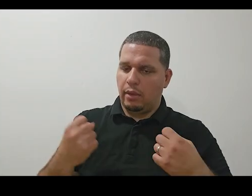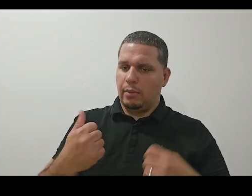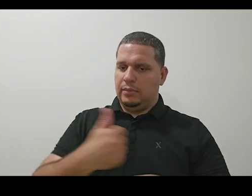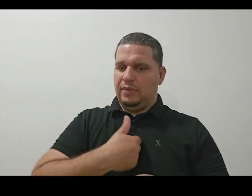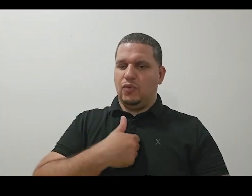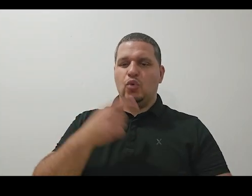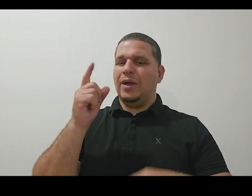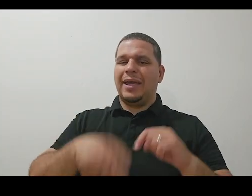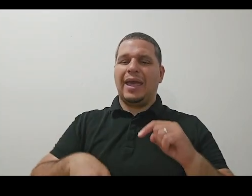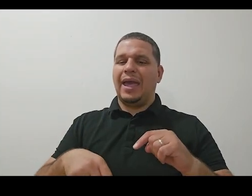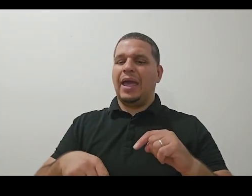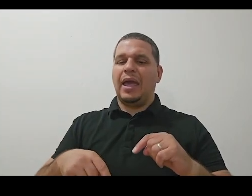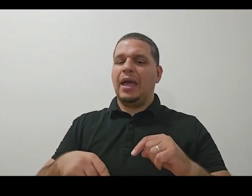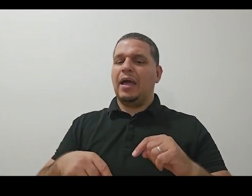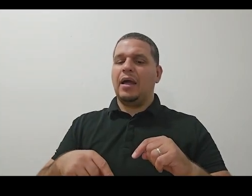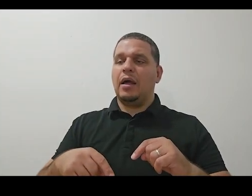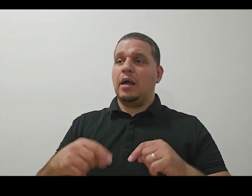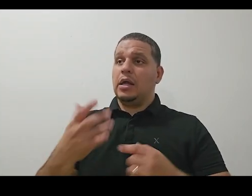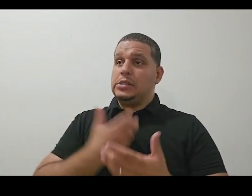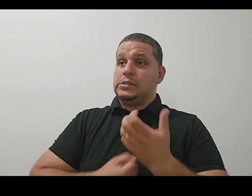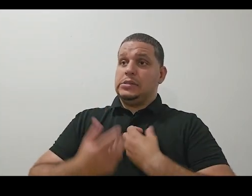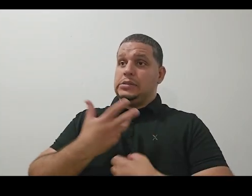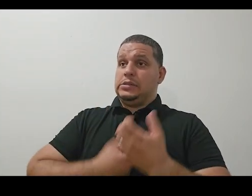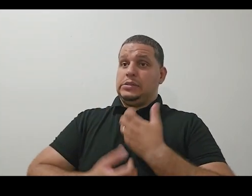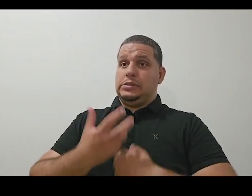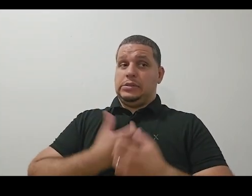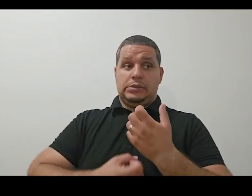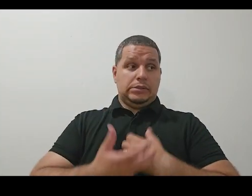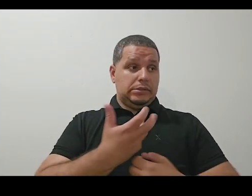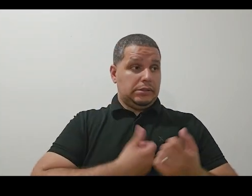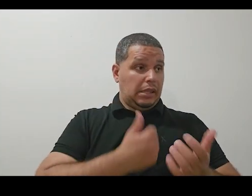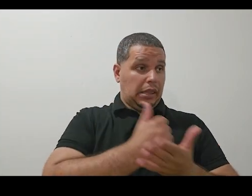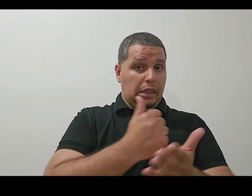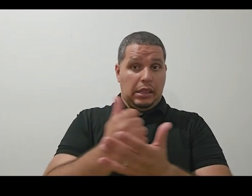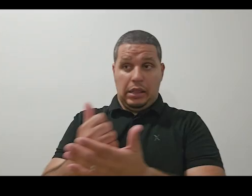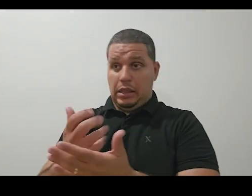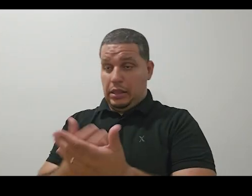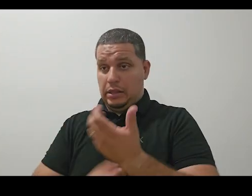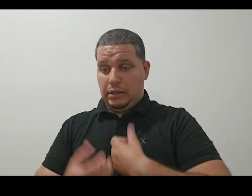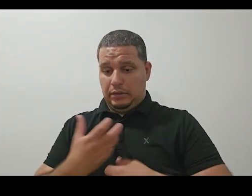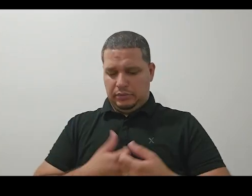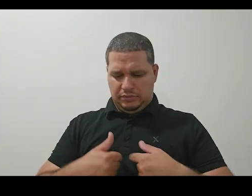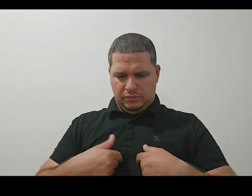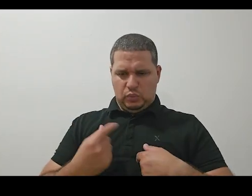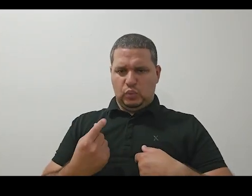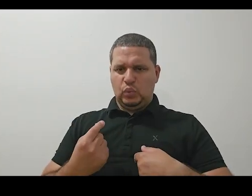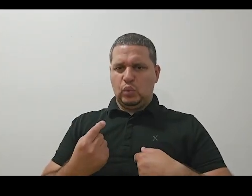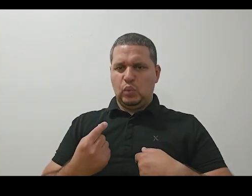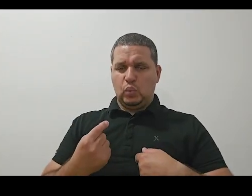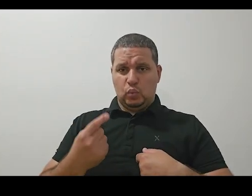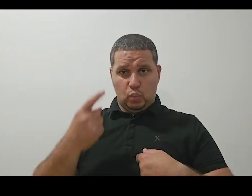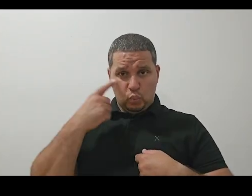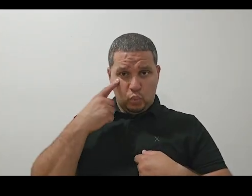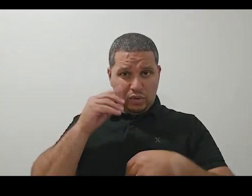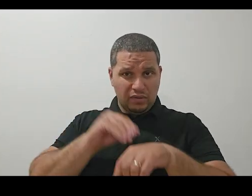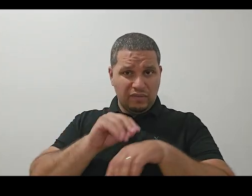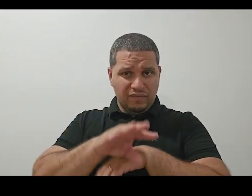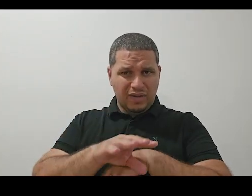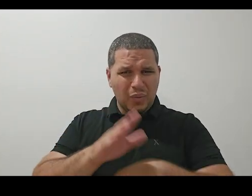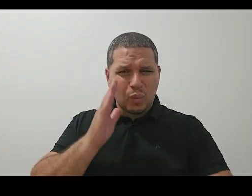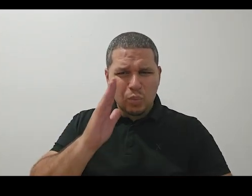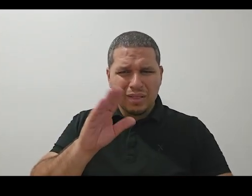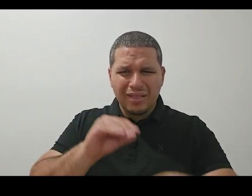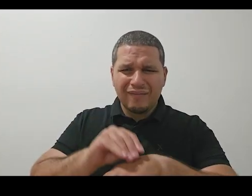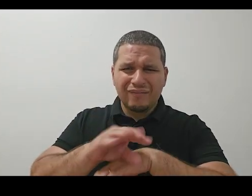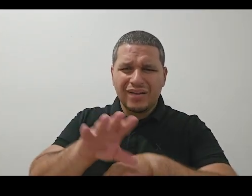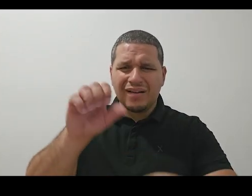as well. Yes. You can't just keep taking all this in and walking around with all this baggage and think that it's